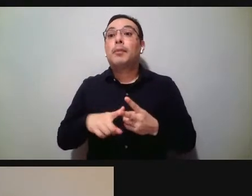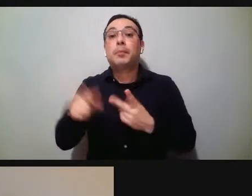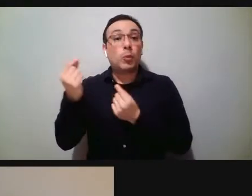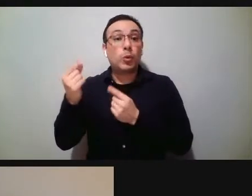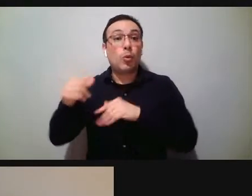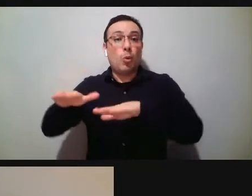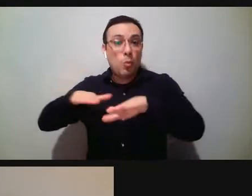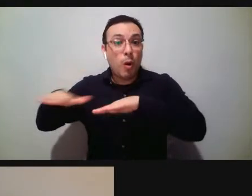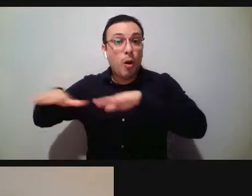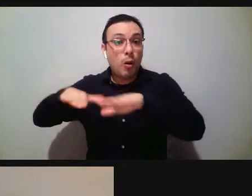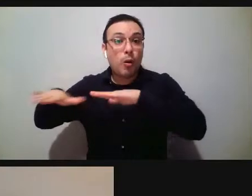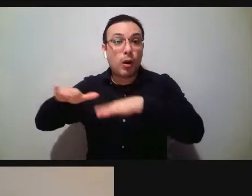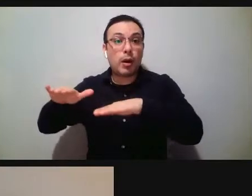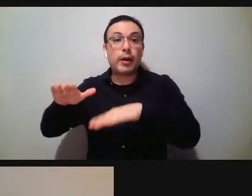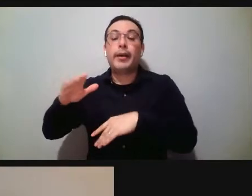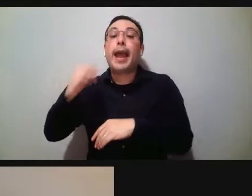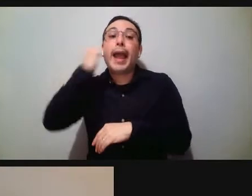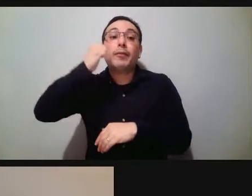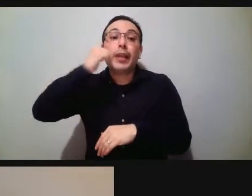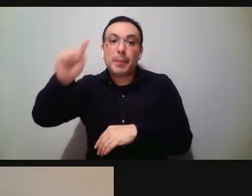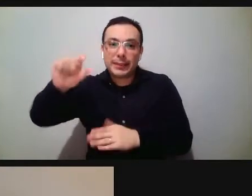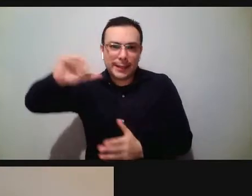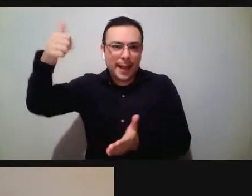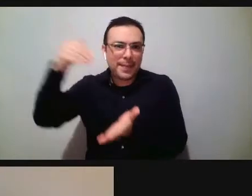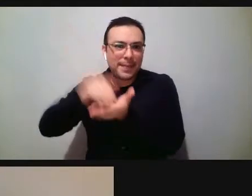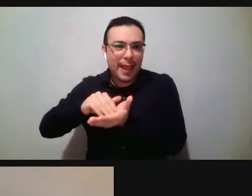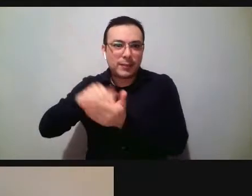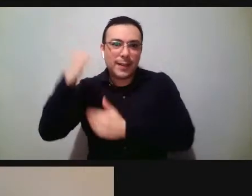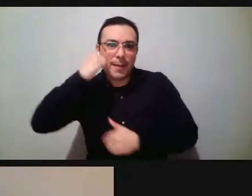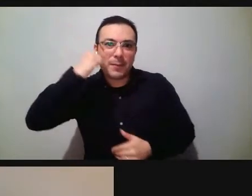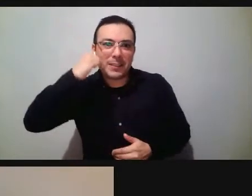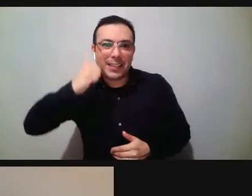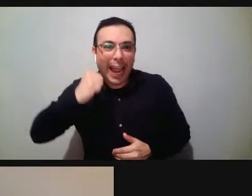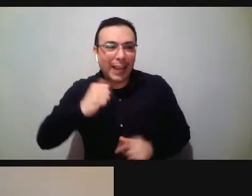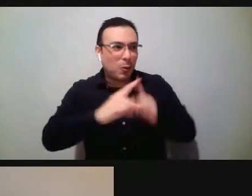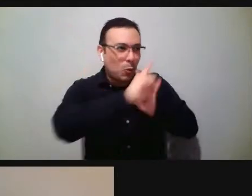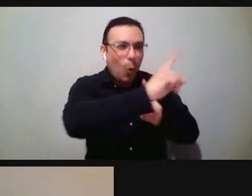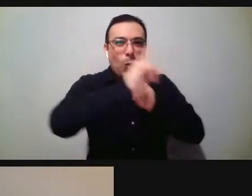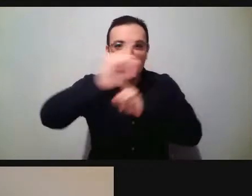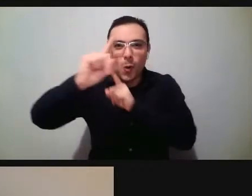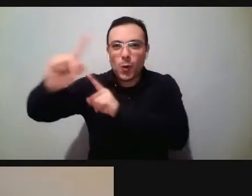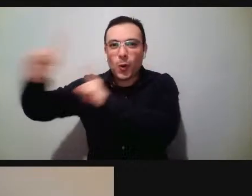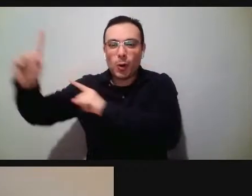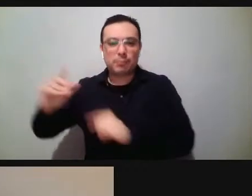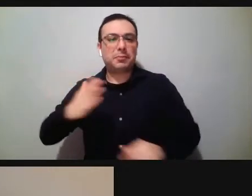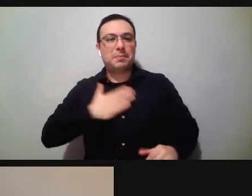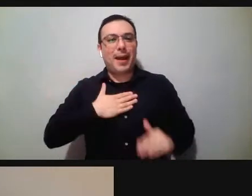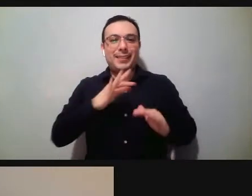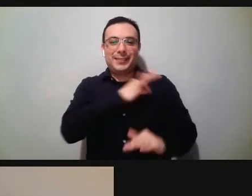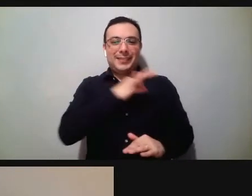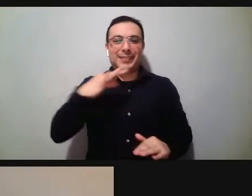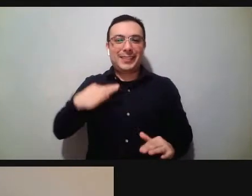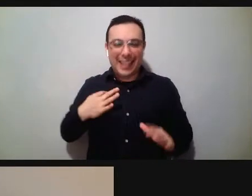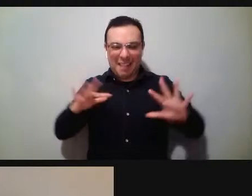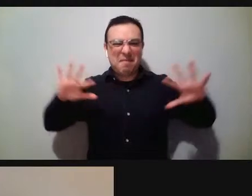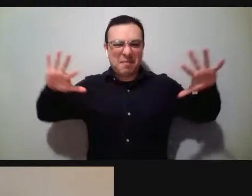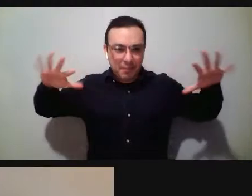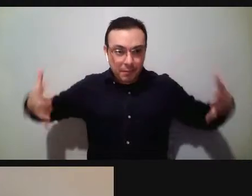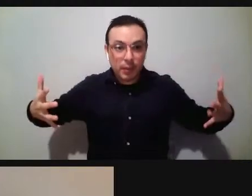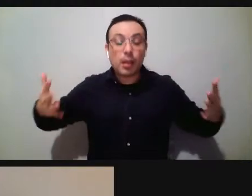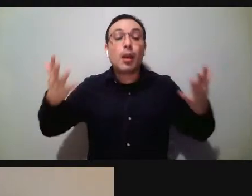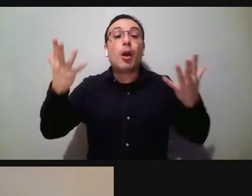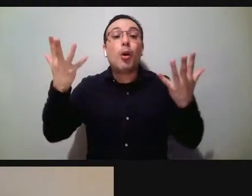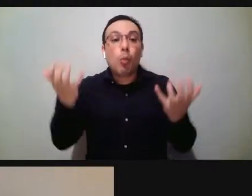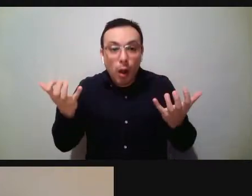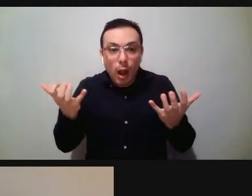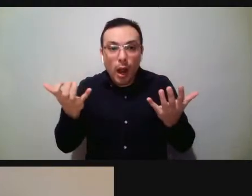they get at least 10,000 steps a day. So we're definitely focusing as a staff to bring attention to Black